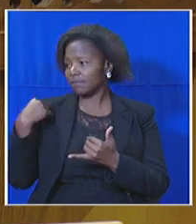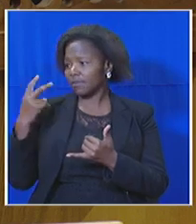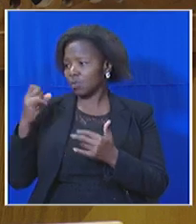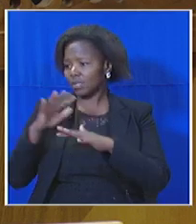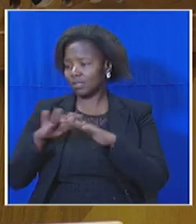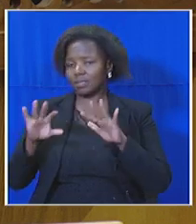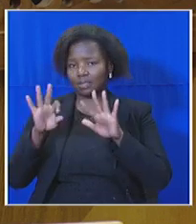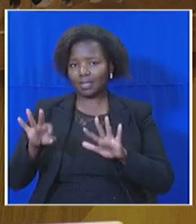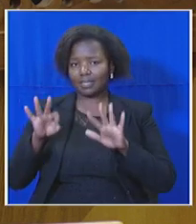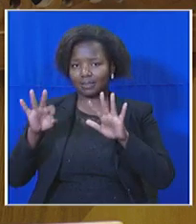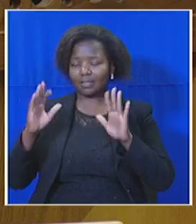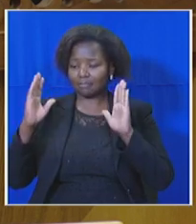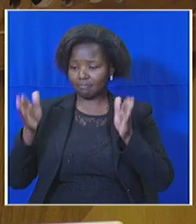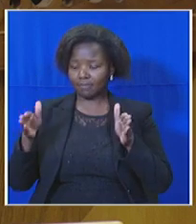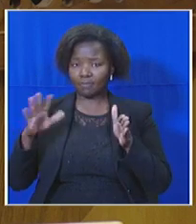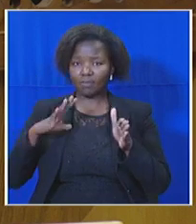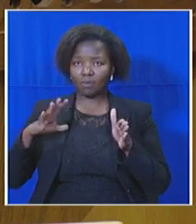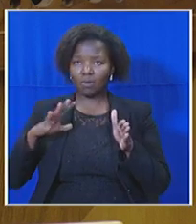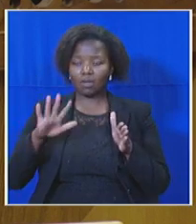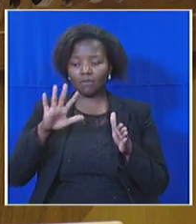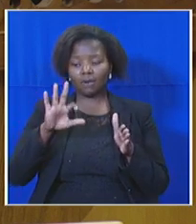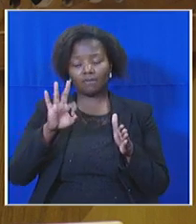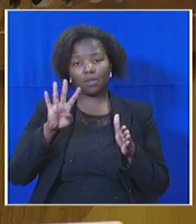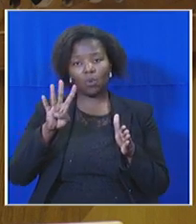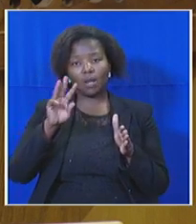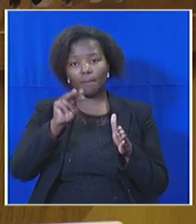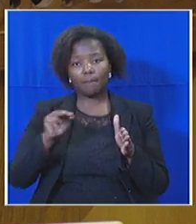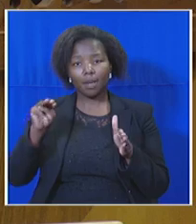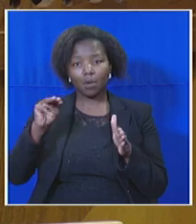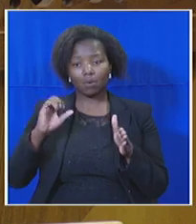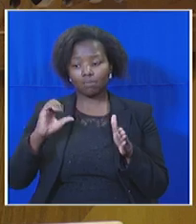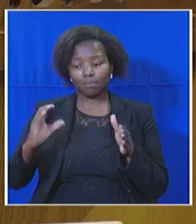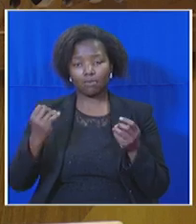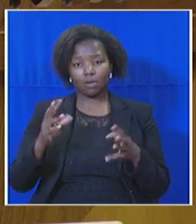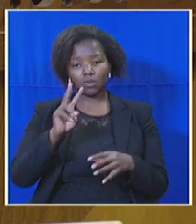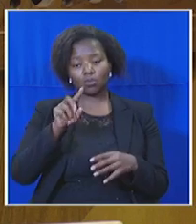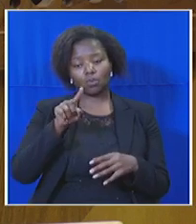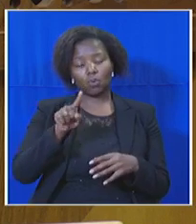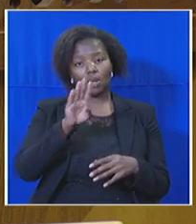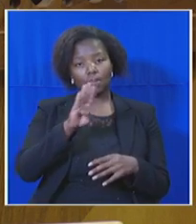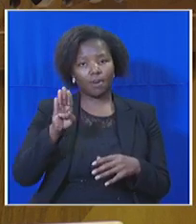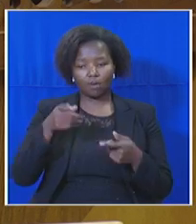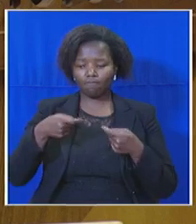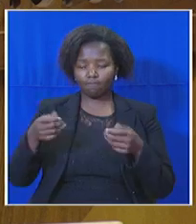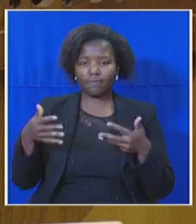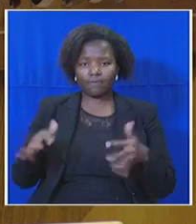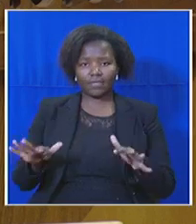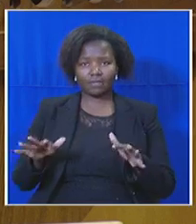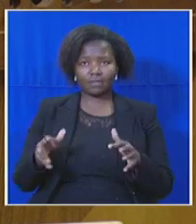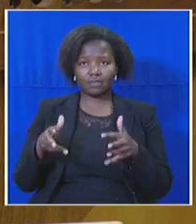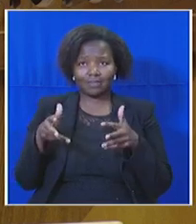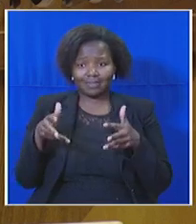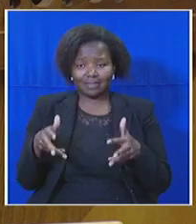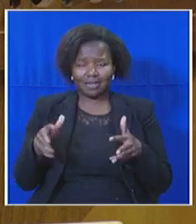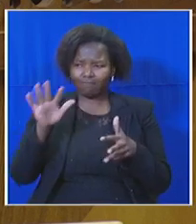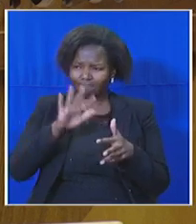in that department, only 501 million of an allocated budget of 2.1 billion has been spent. That gives you an